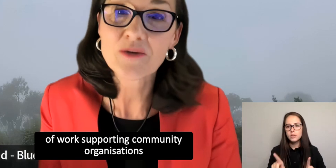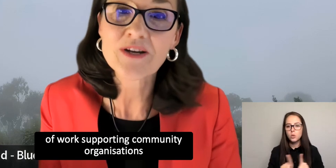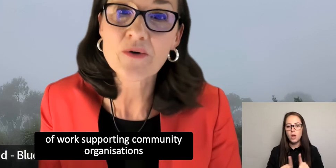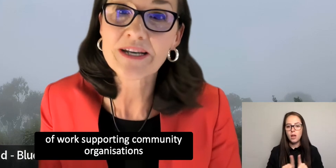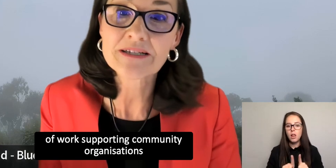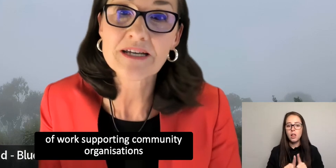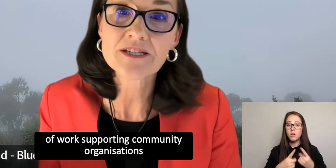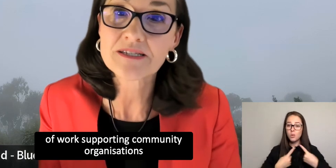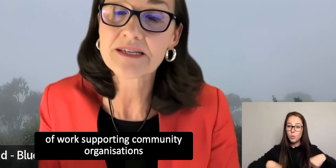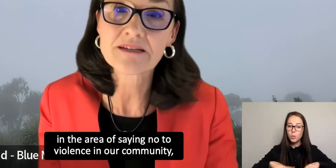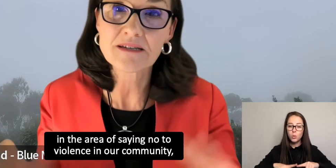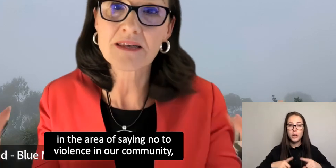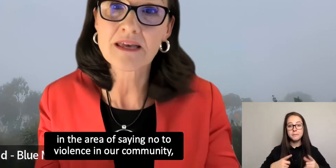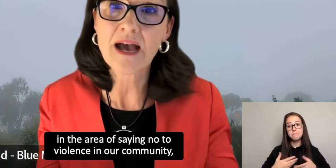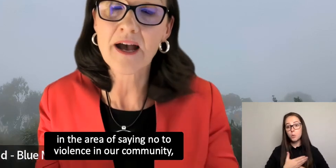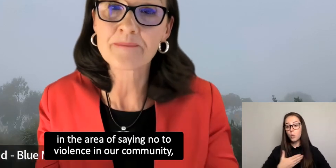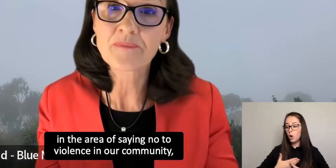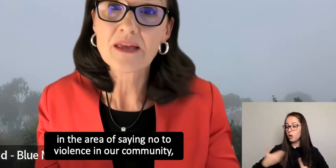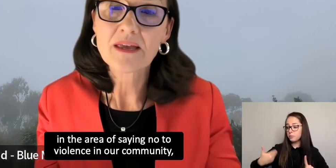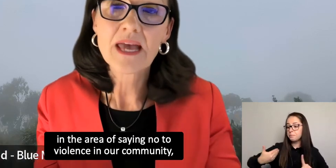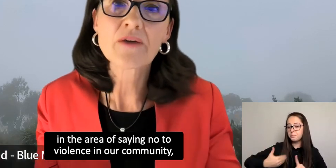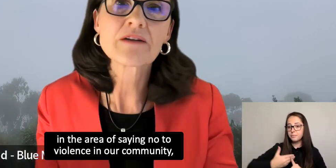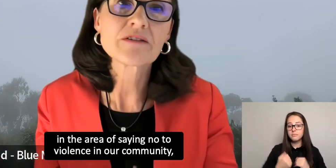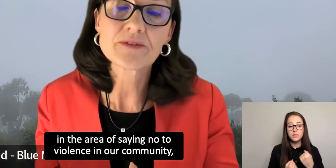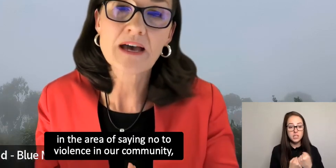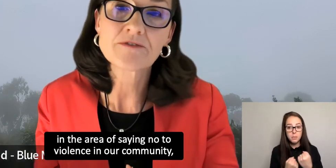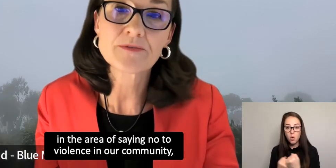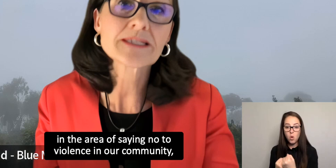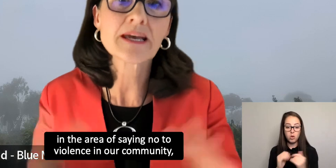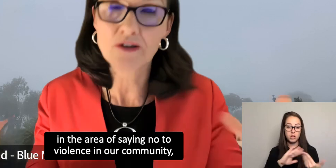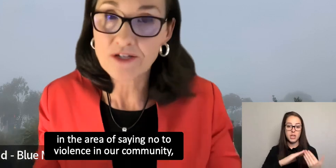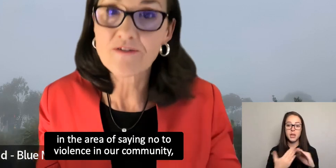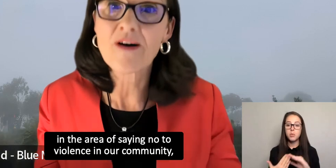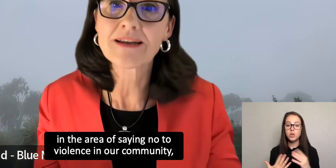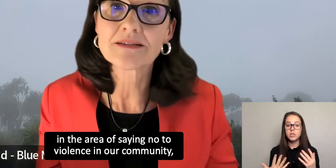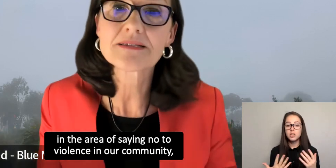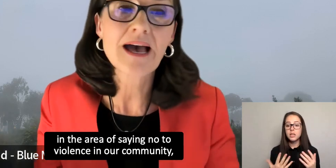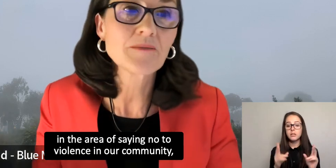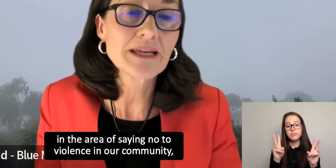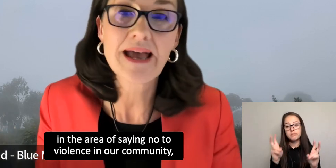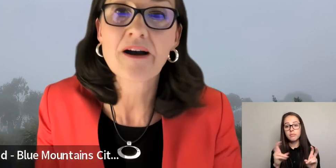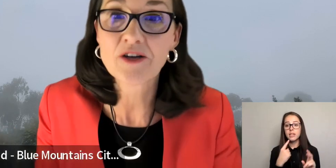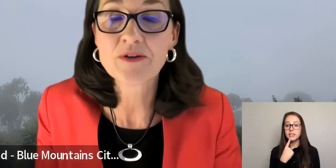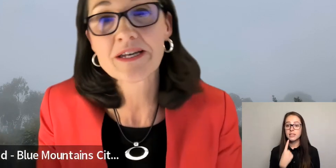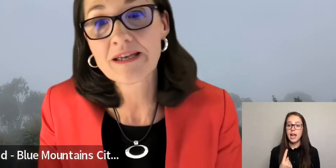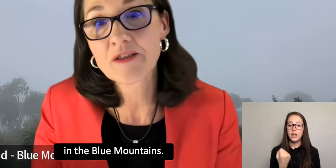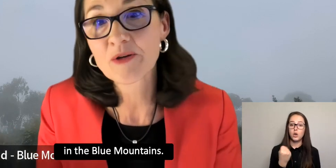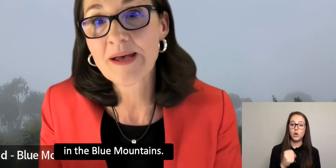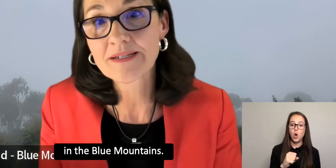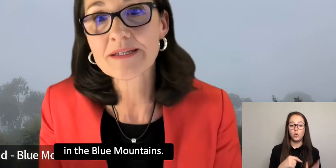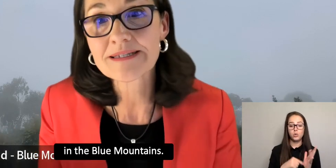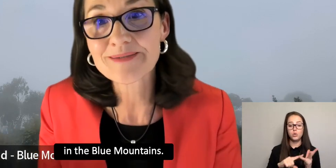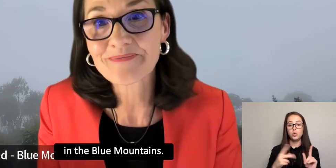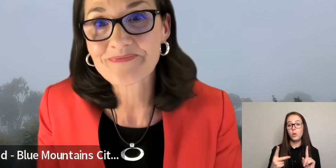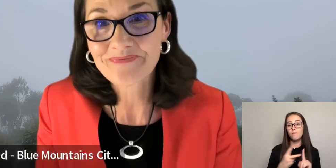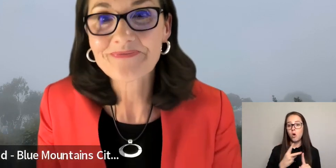community organizations in the area of saying no to violence in our community in the